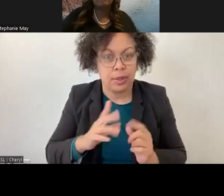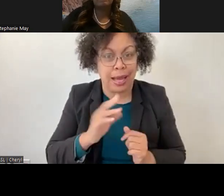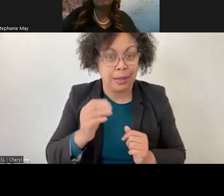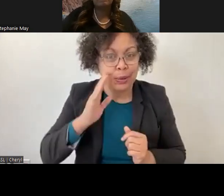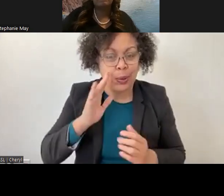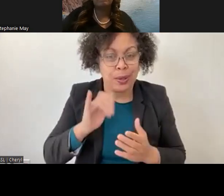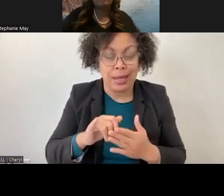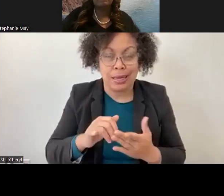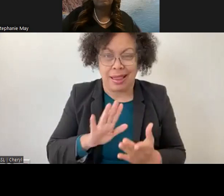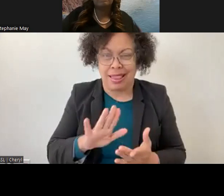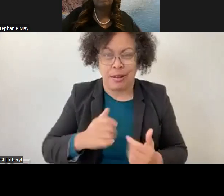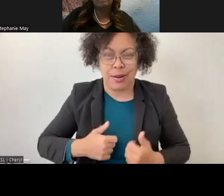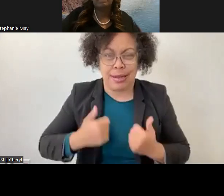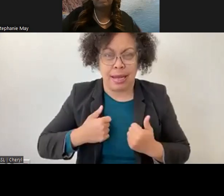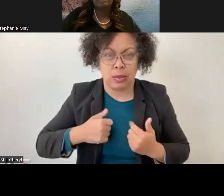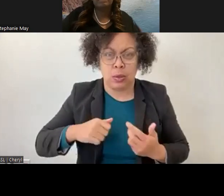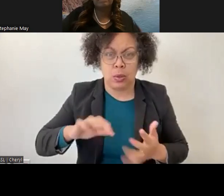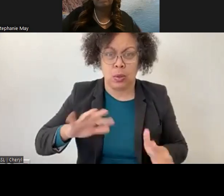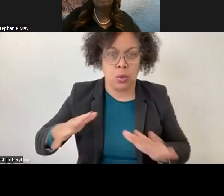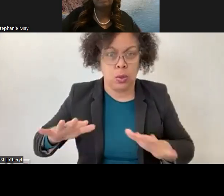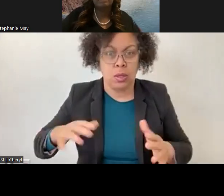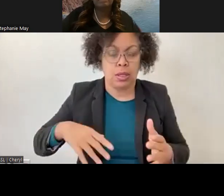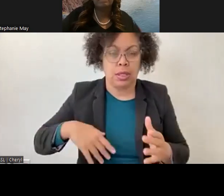great uncertainty, as well as